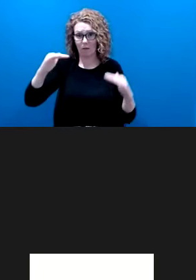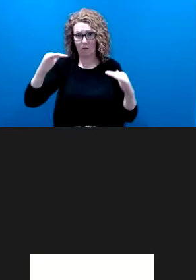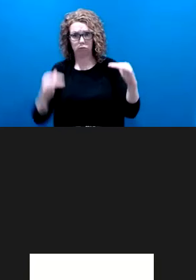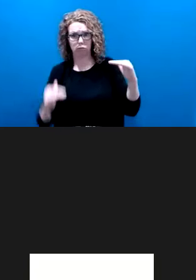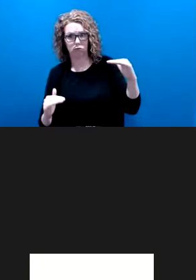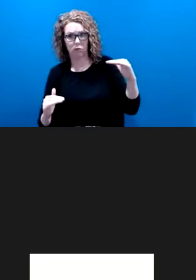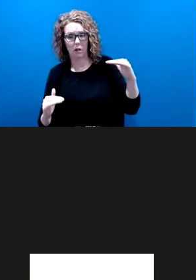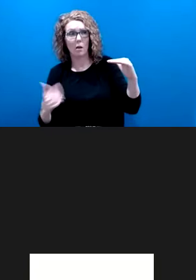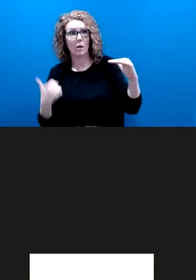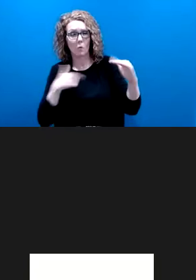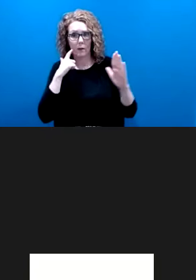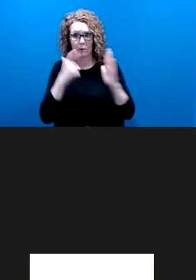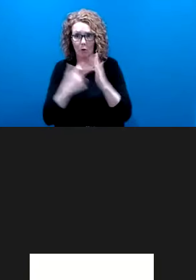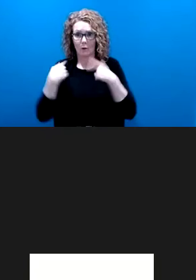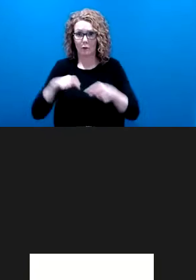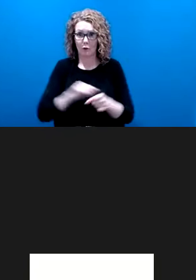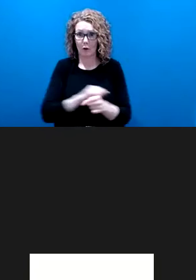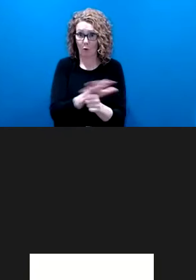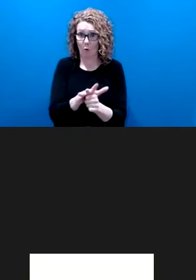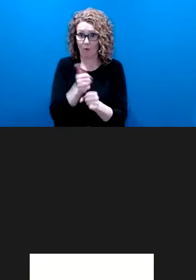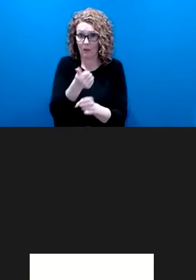has highlighted inequities.